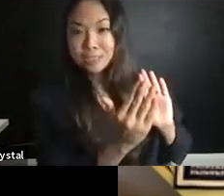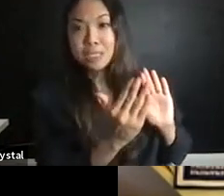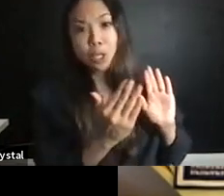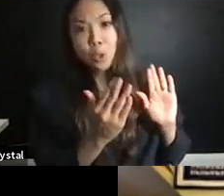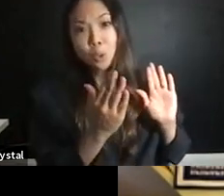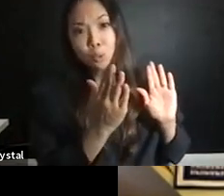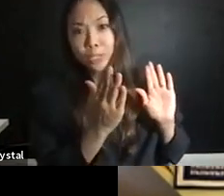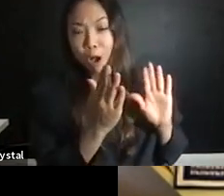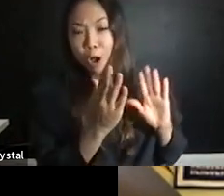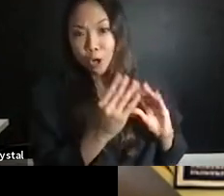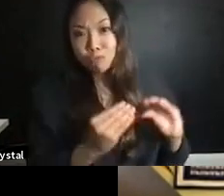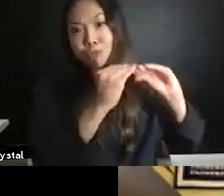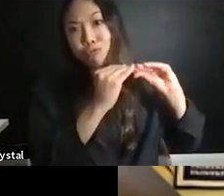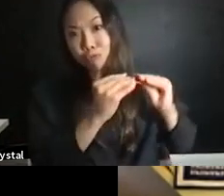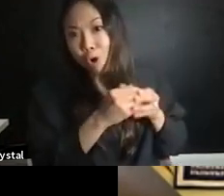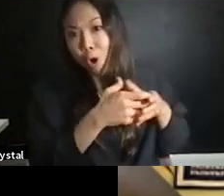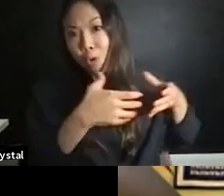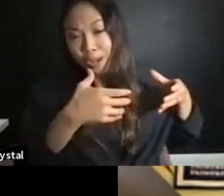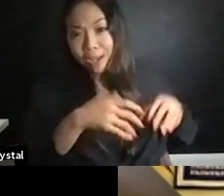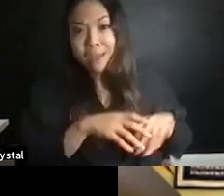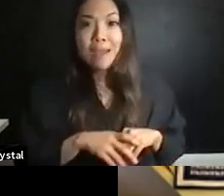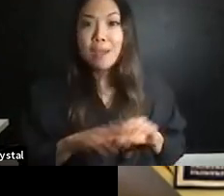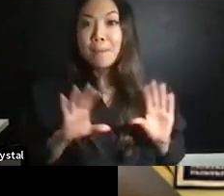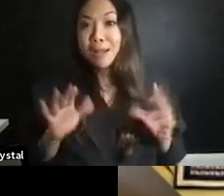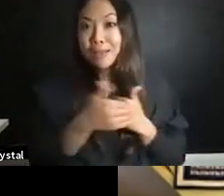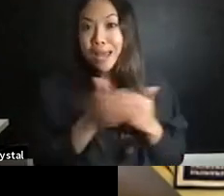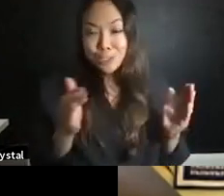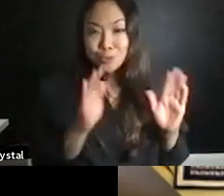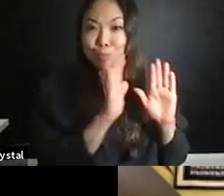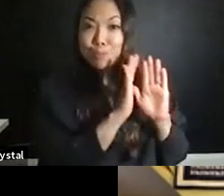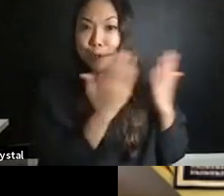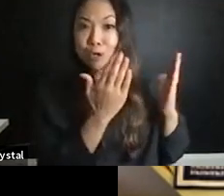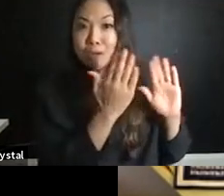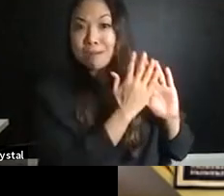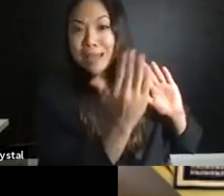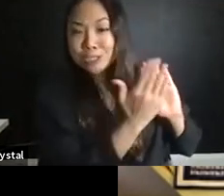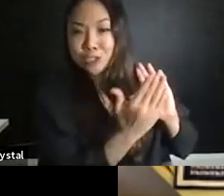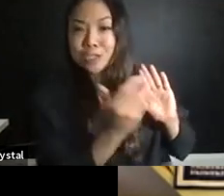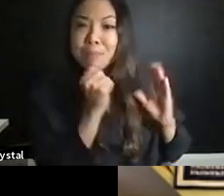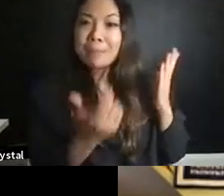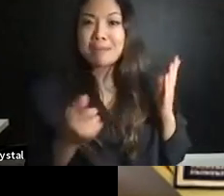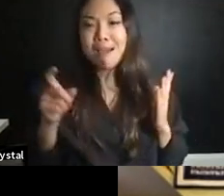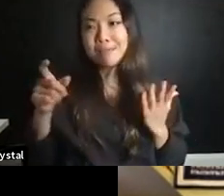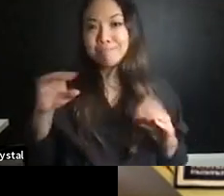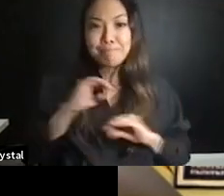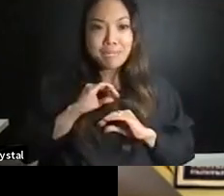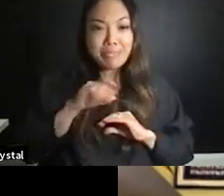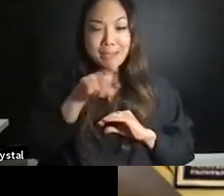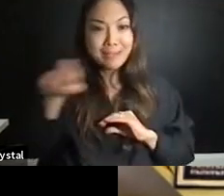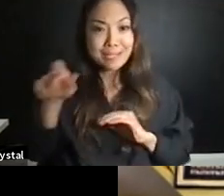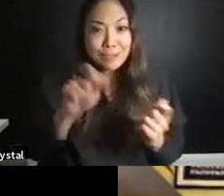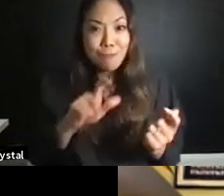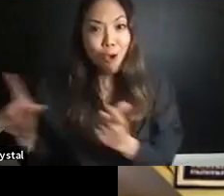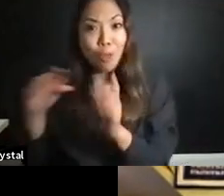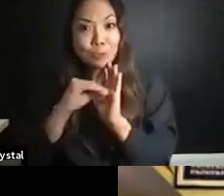classroom collection may not meet the needs of all of the students in regards to